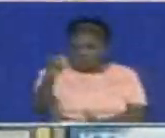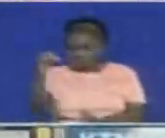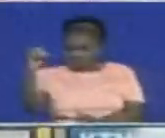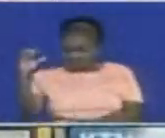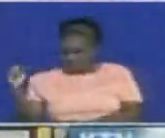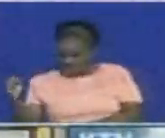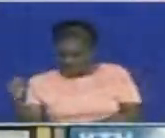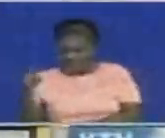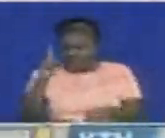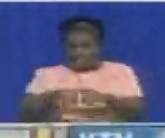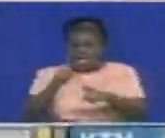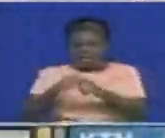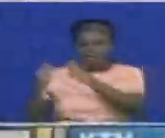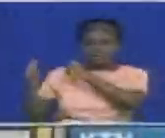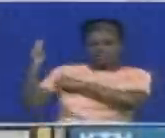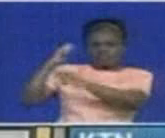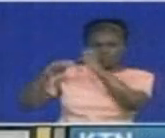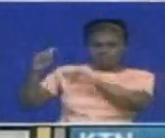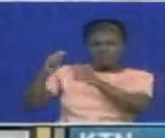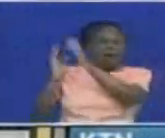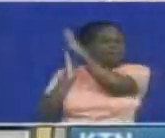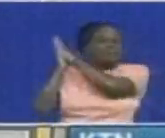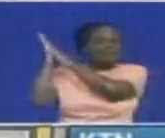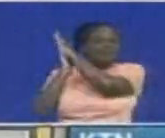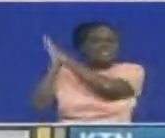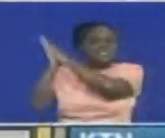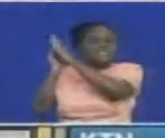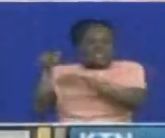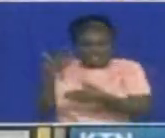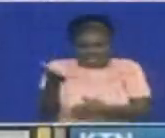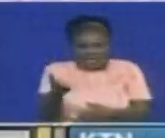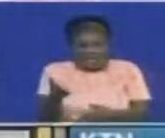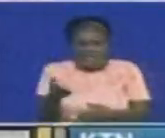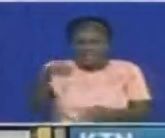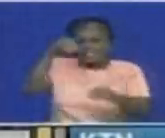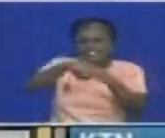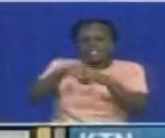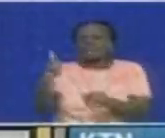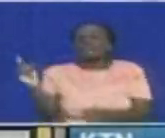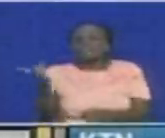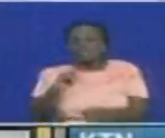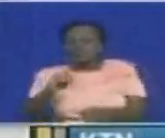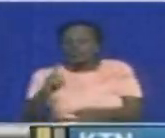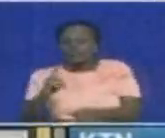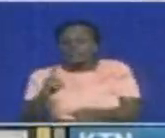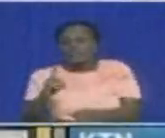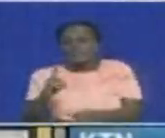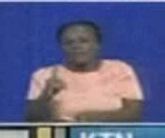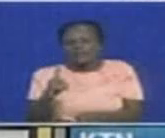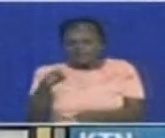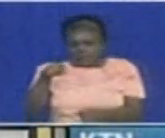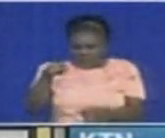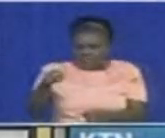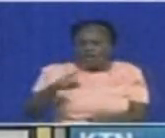the cultural religious sect Mungiki had gotten out of hand, the then Internal Security Minister John Michuki issued